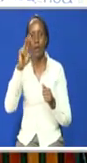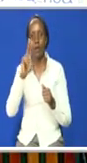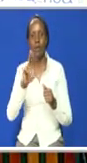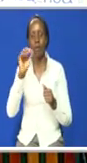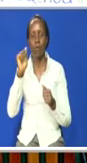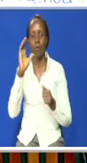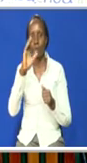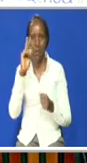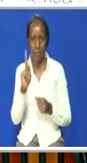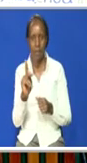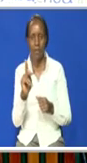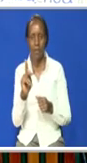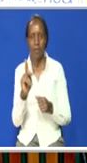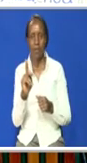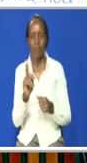Lana, have you written number 2?